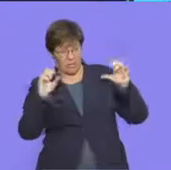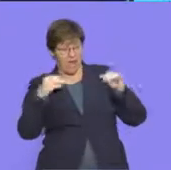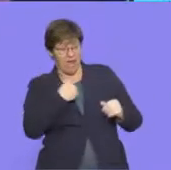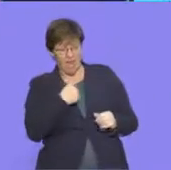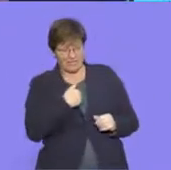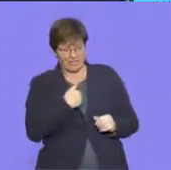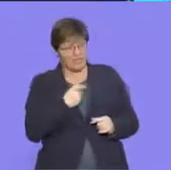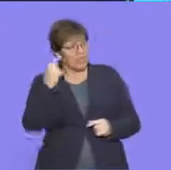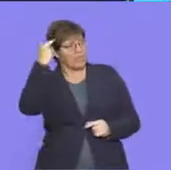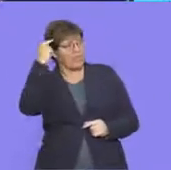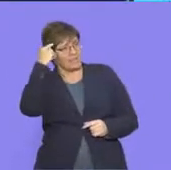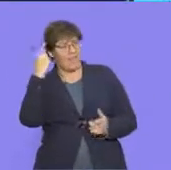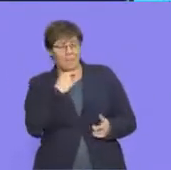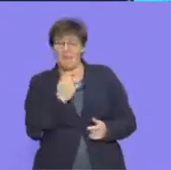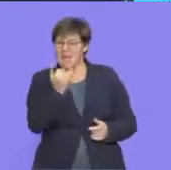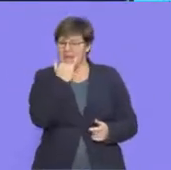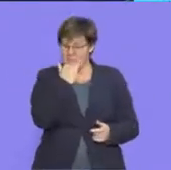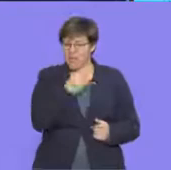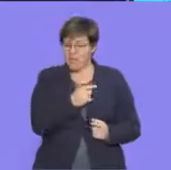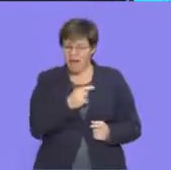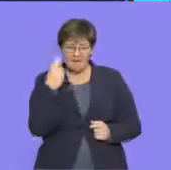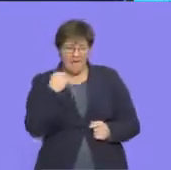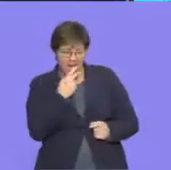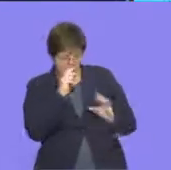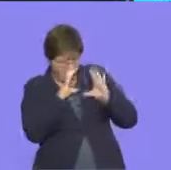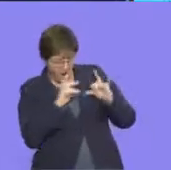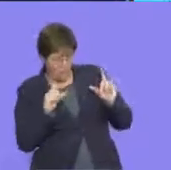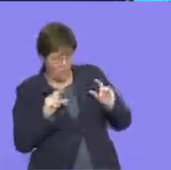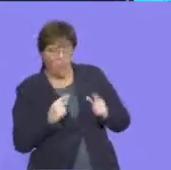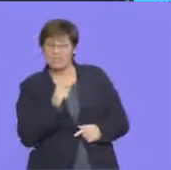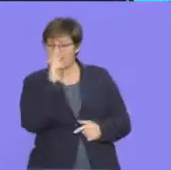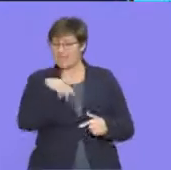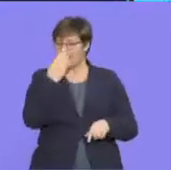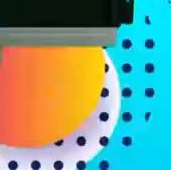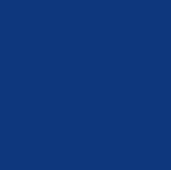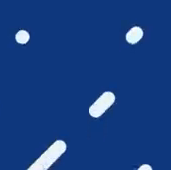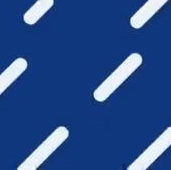of your mind, but I'm glad you have this lovely visual. Until next time, cheerio, bye.